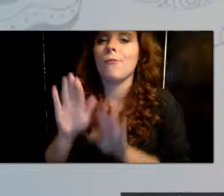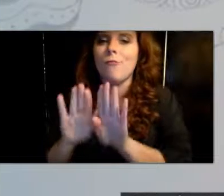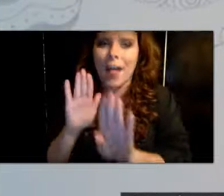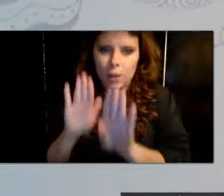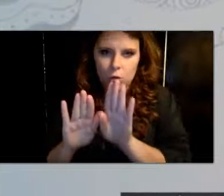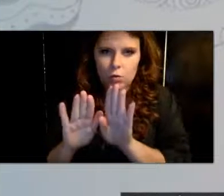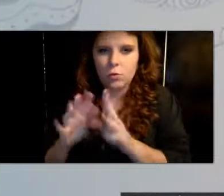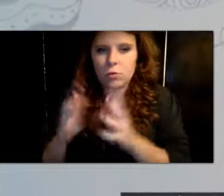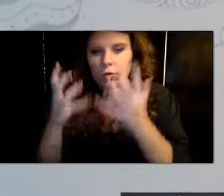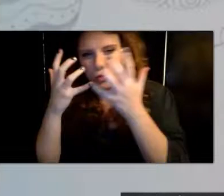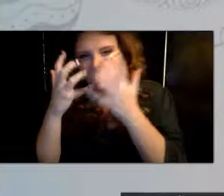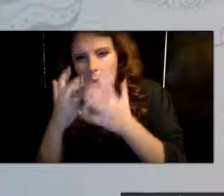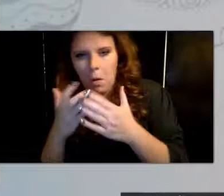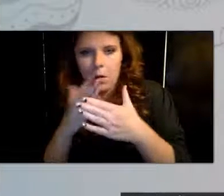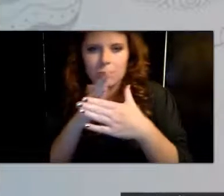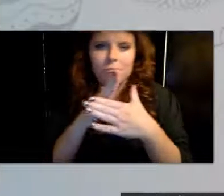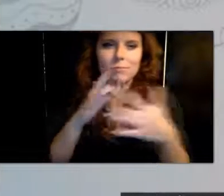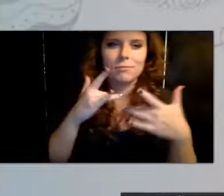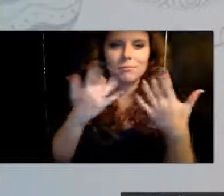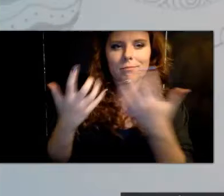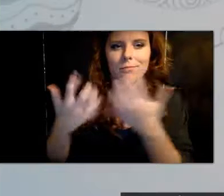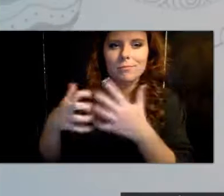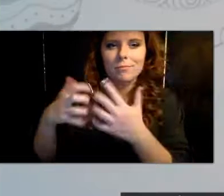So the dark to medium to light.